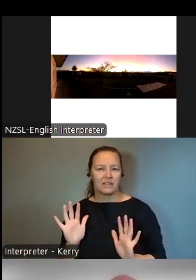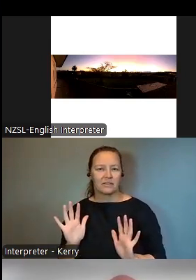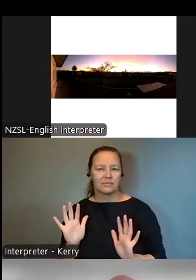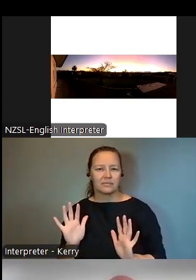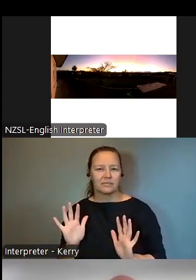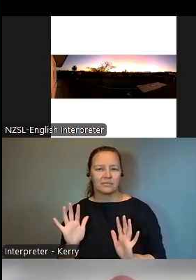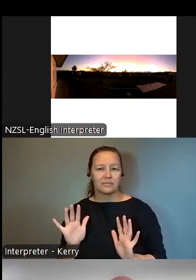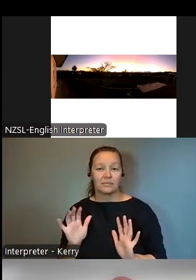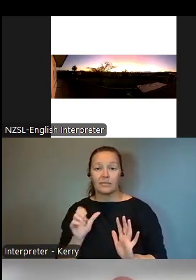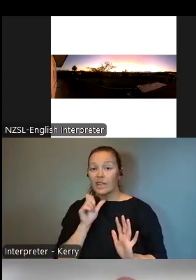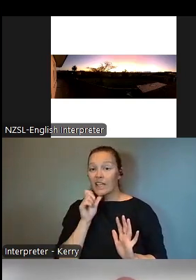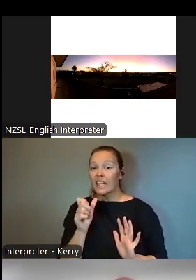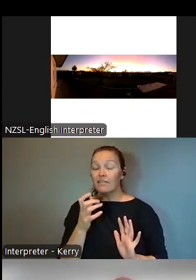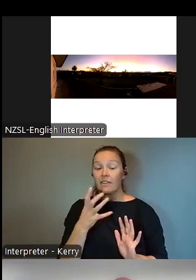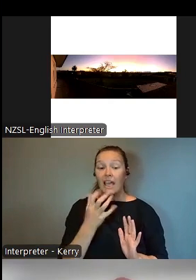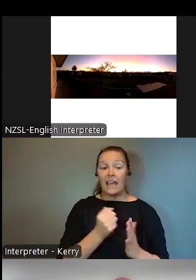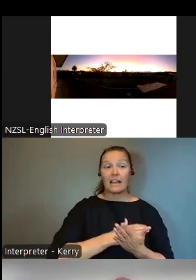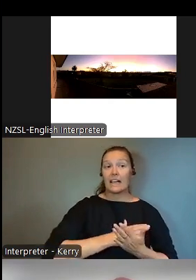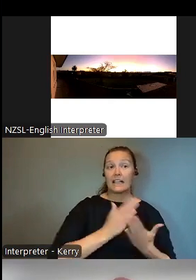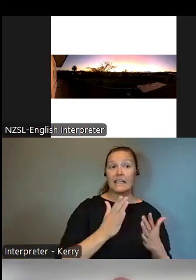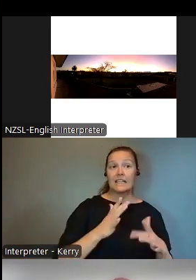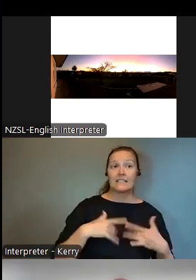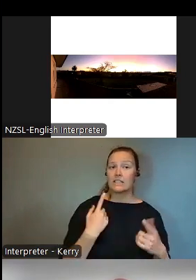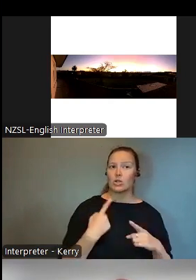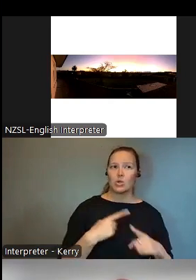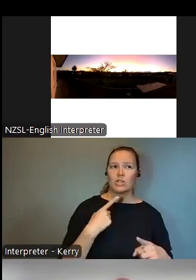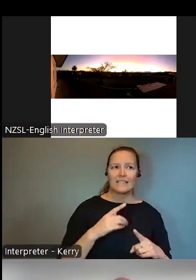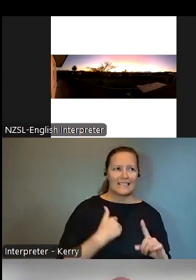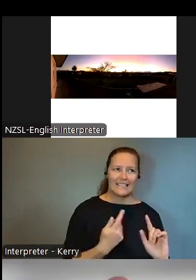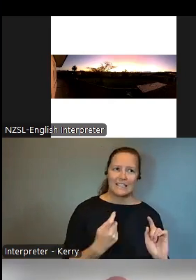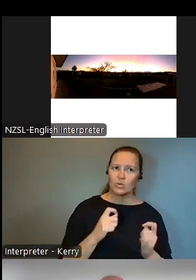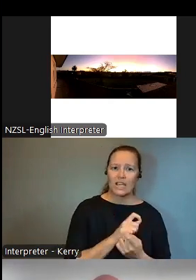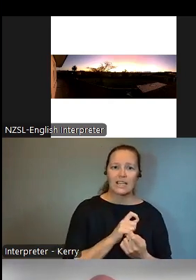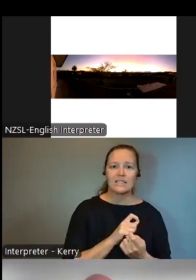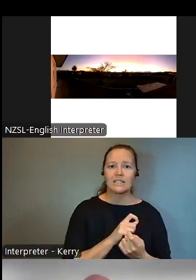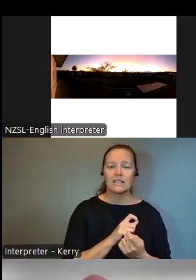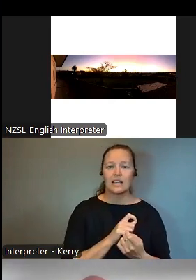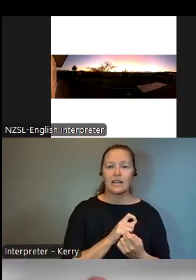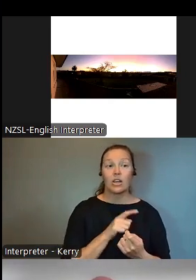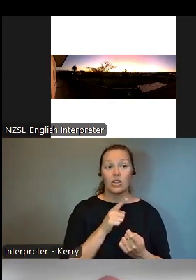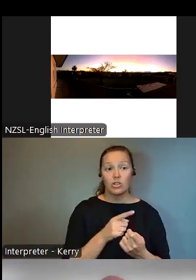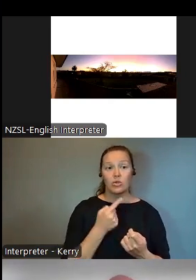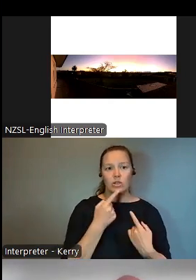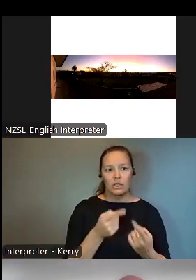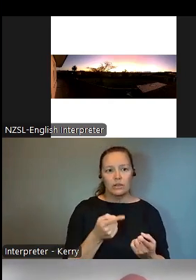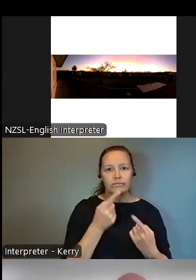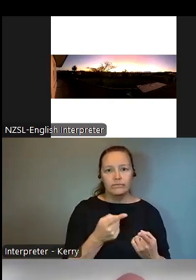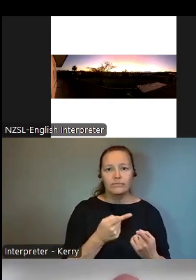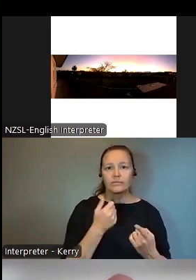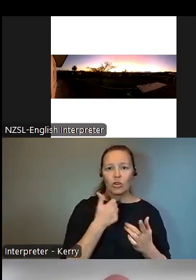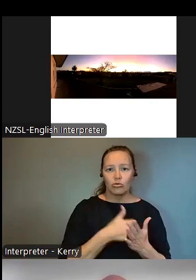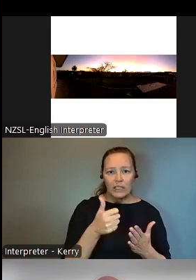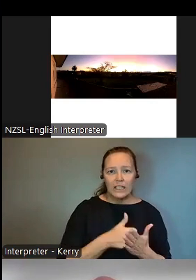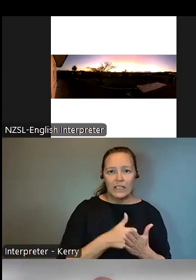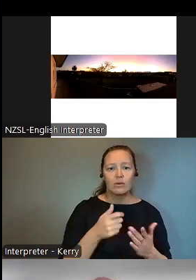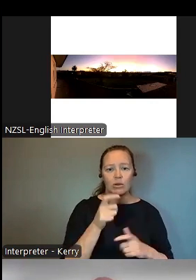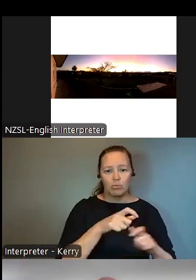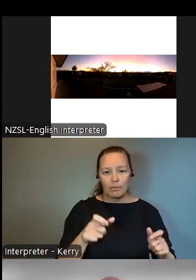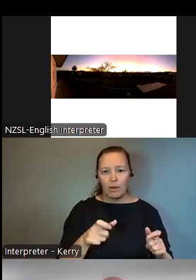If you have that clear sense of urgency, do you communicate it daily or hourly with the people around